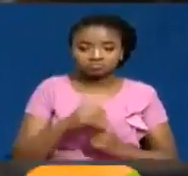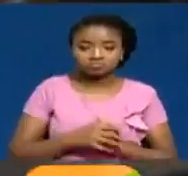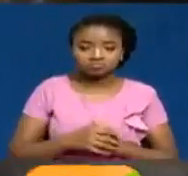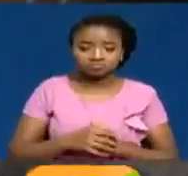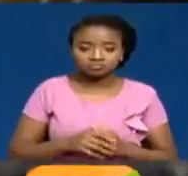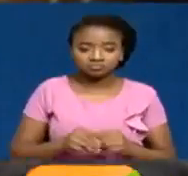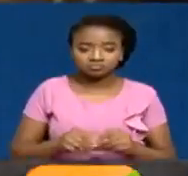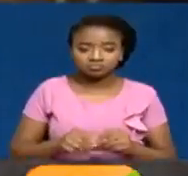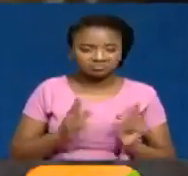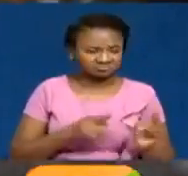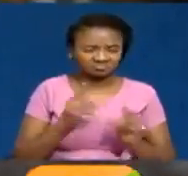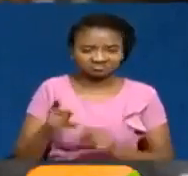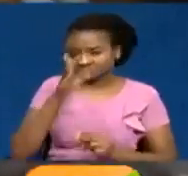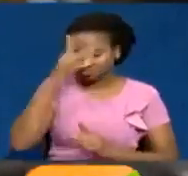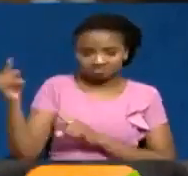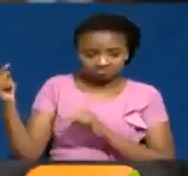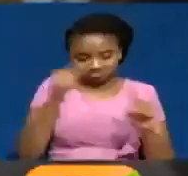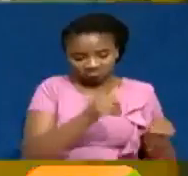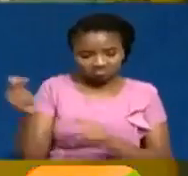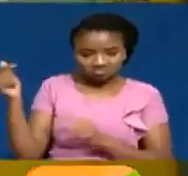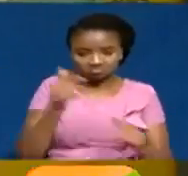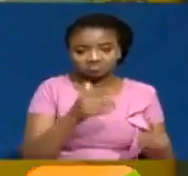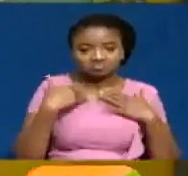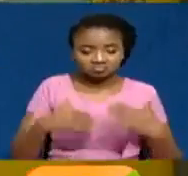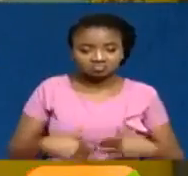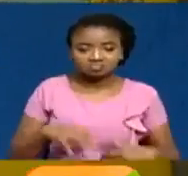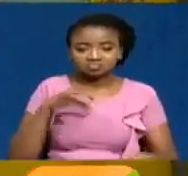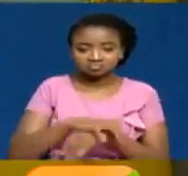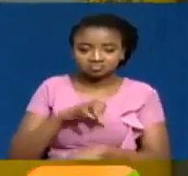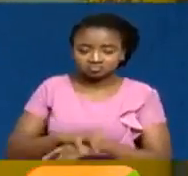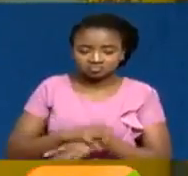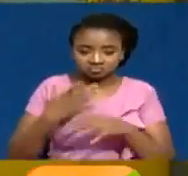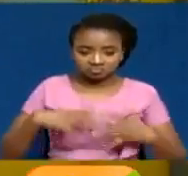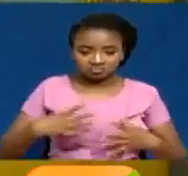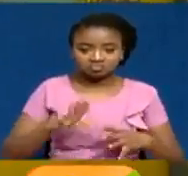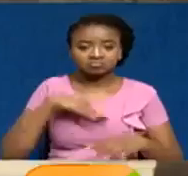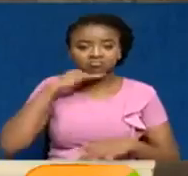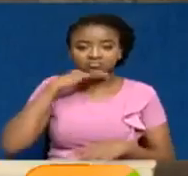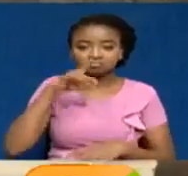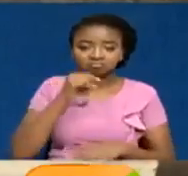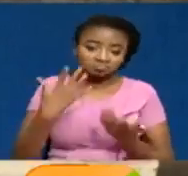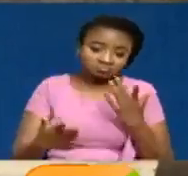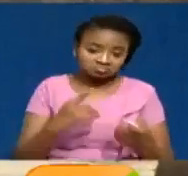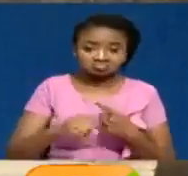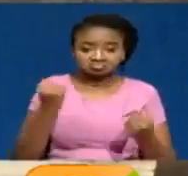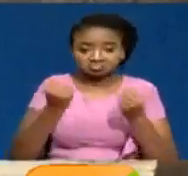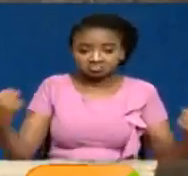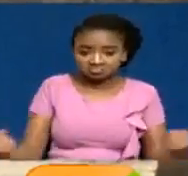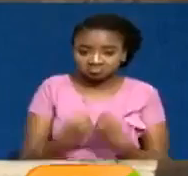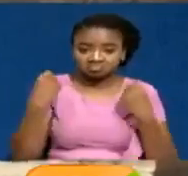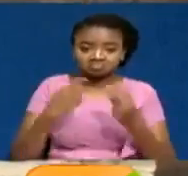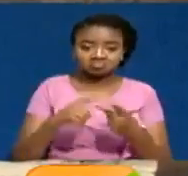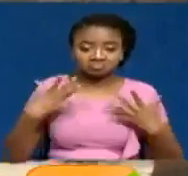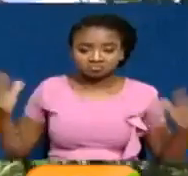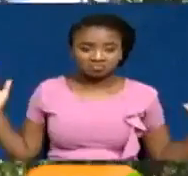is a routine at this facility that receives bodies of people who have died as a result of mob justice, accidents,